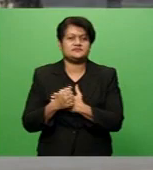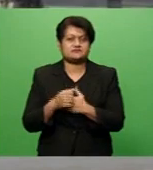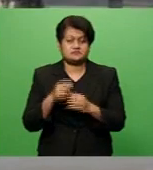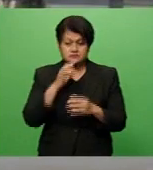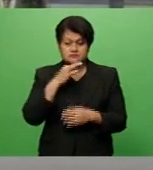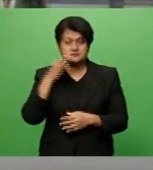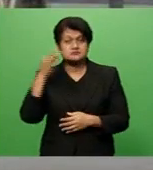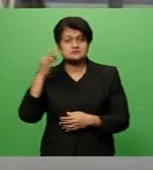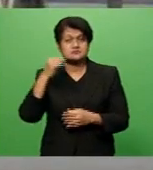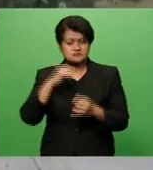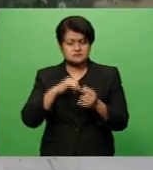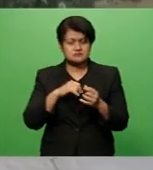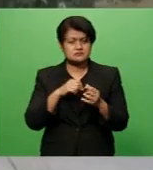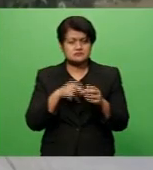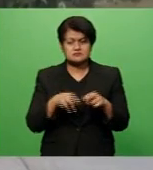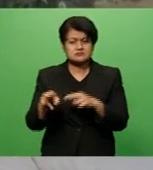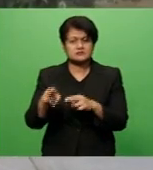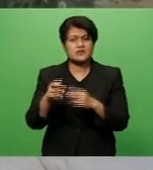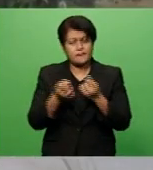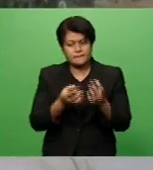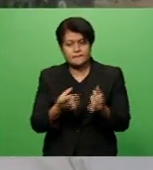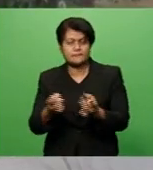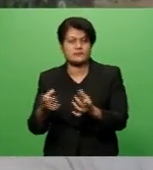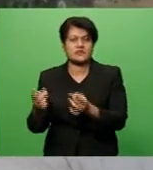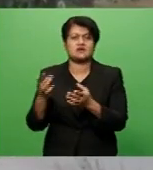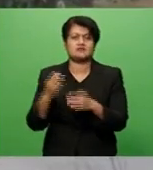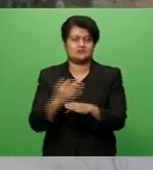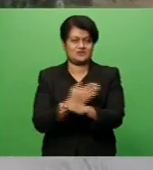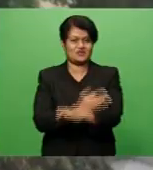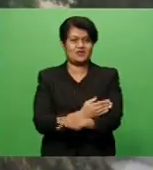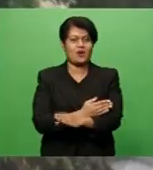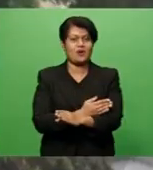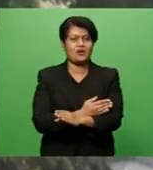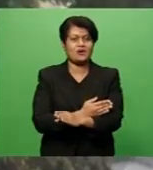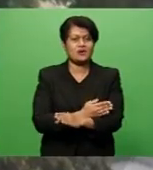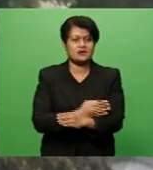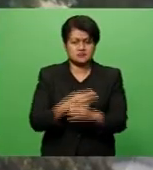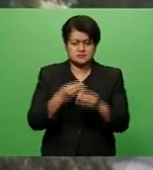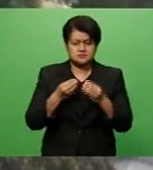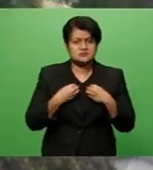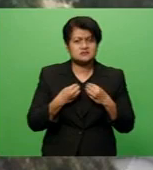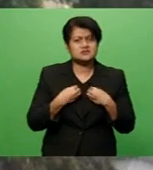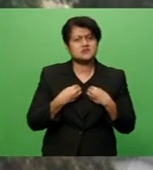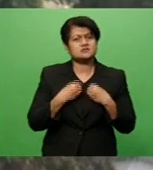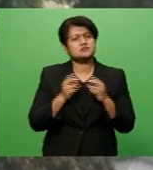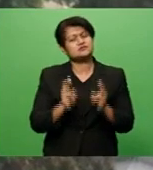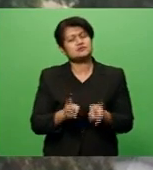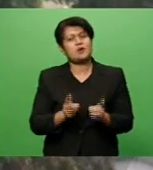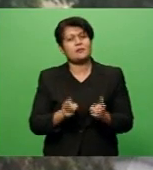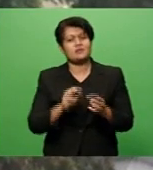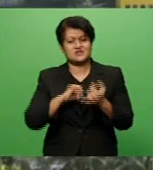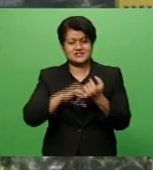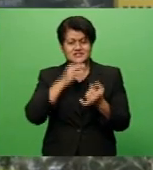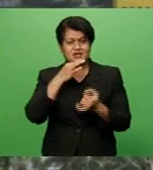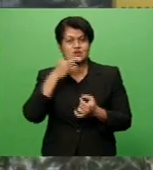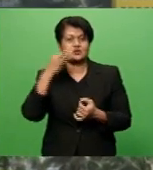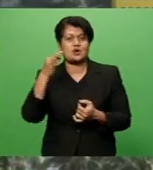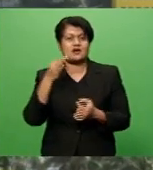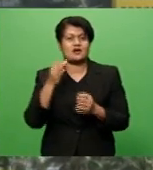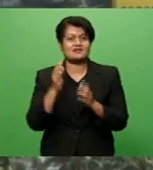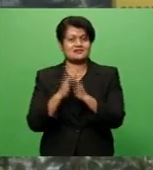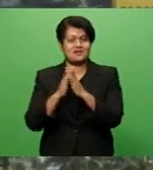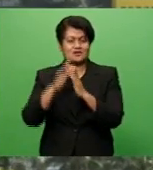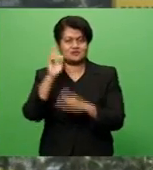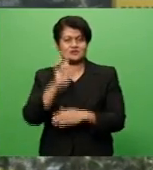also prepared for the worst when the advisory was sent out. It was also business as usual in Sigatoka town today. Felipe